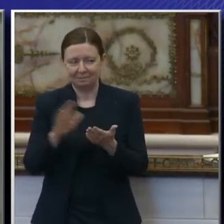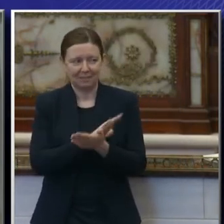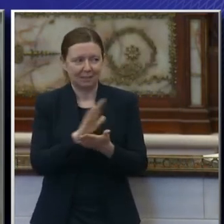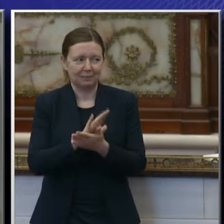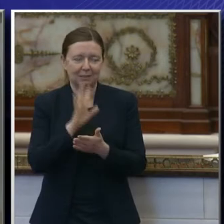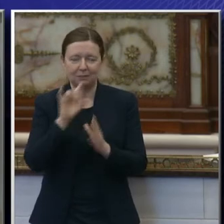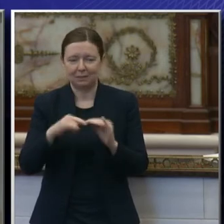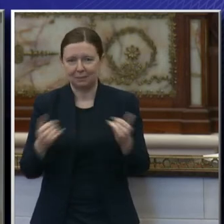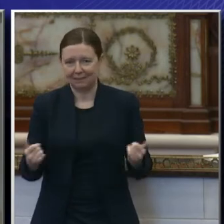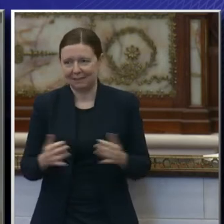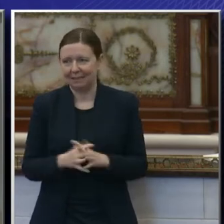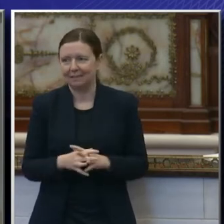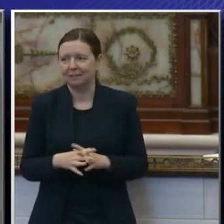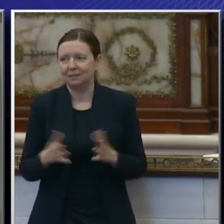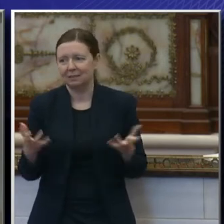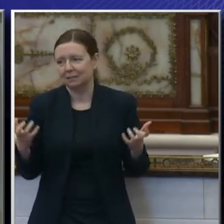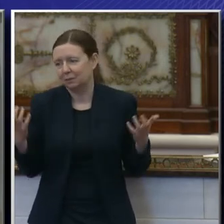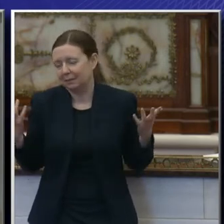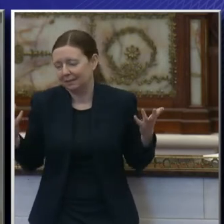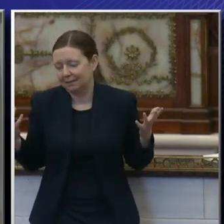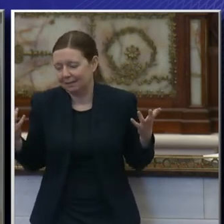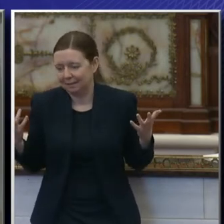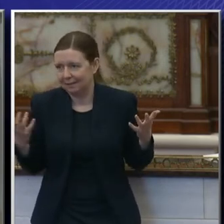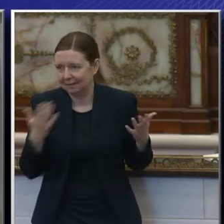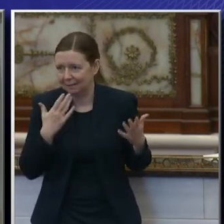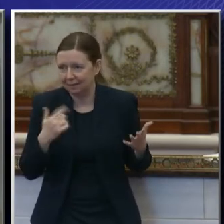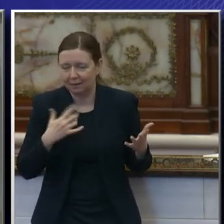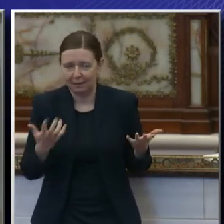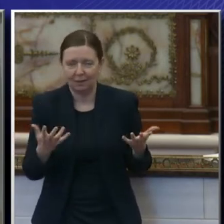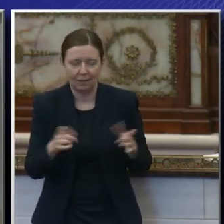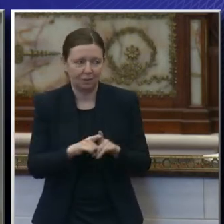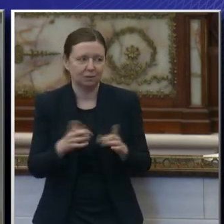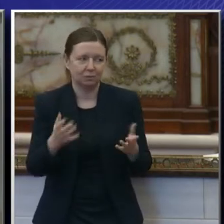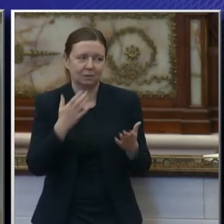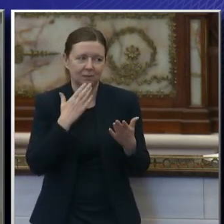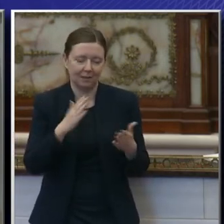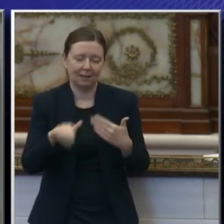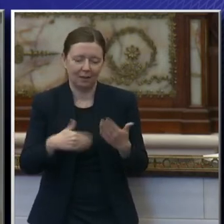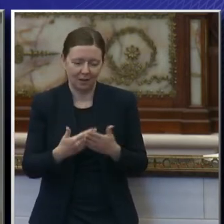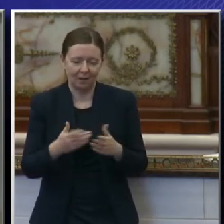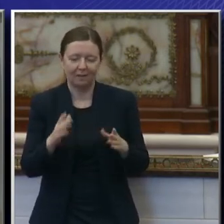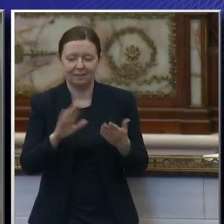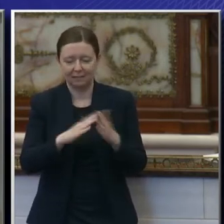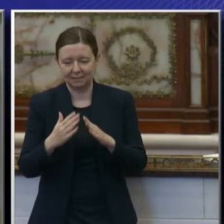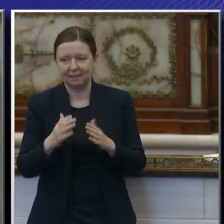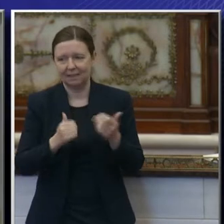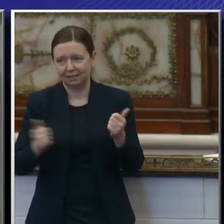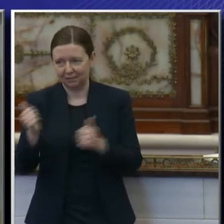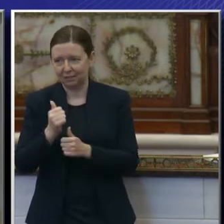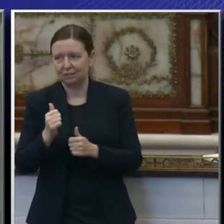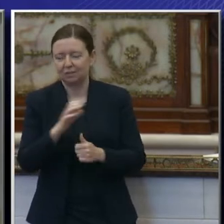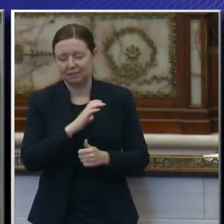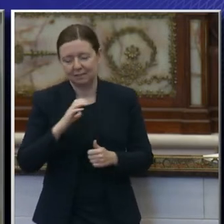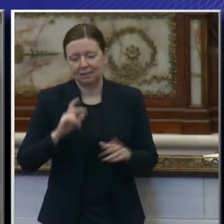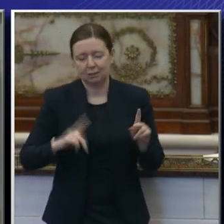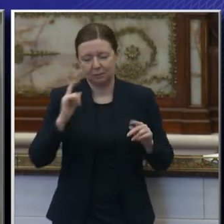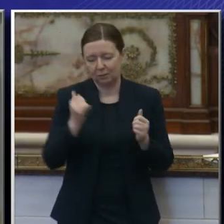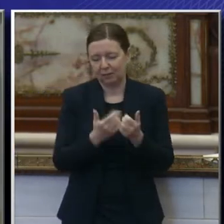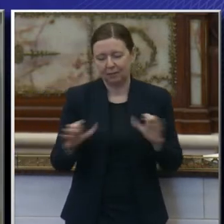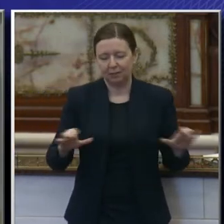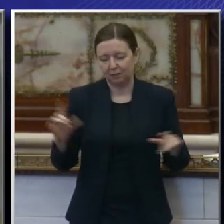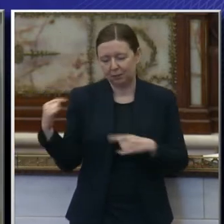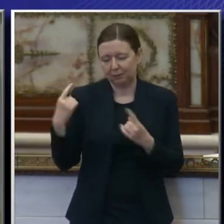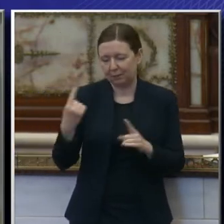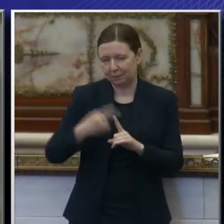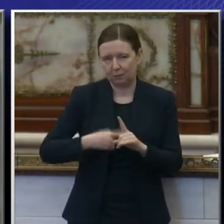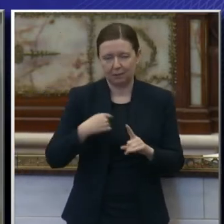today. So I just want to thank everybody. And I also want to thank all of the city officials, all the council people for everything you've been doing over the past